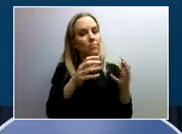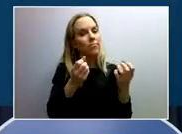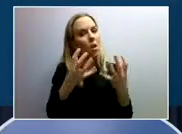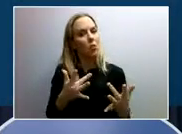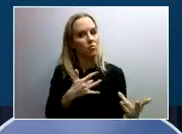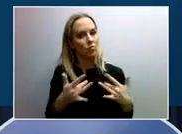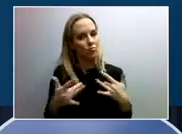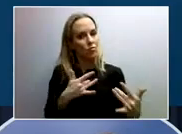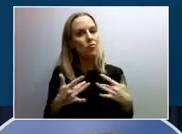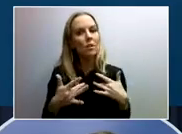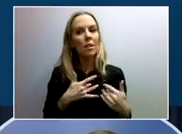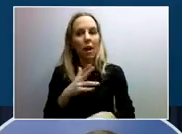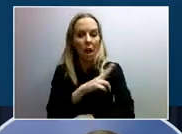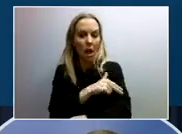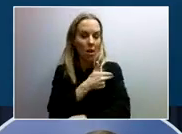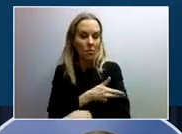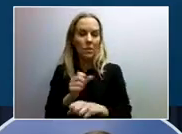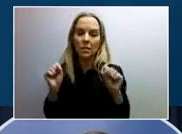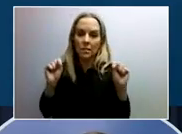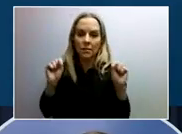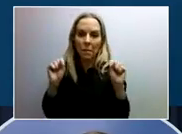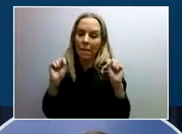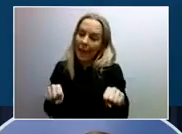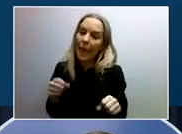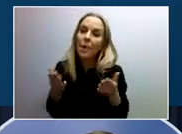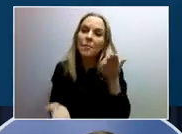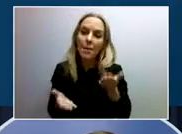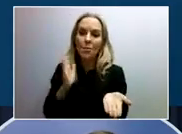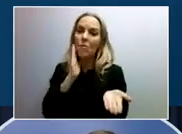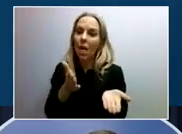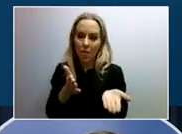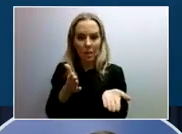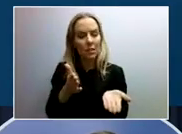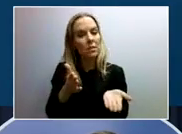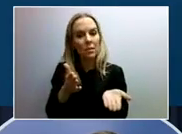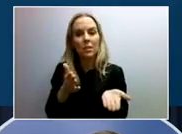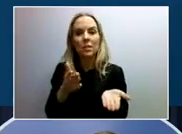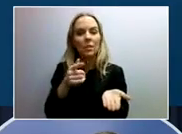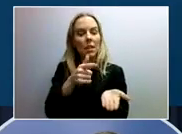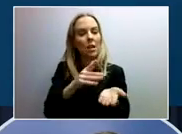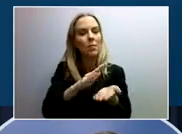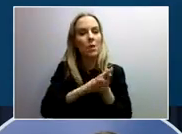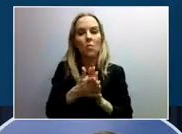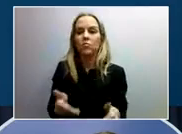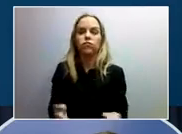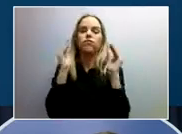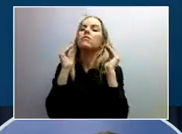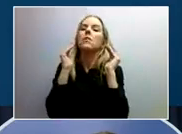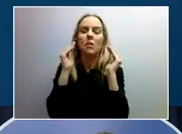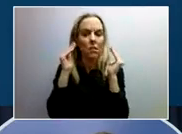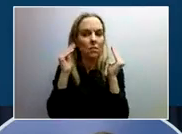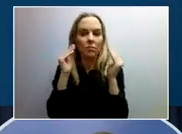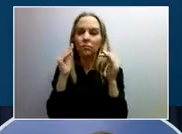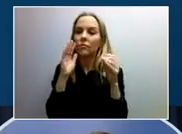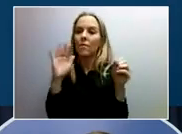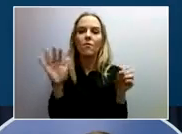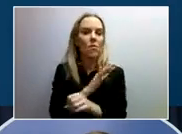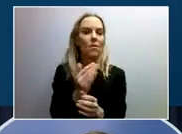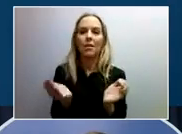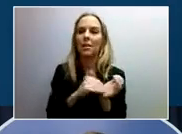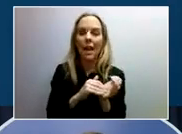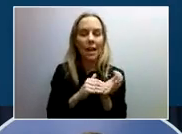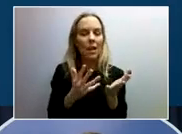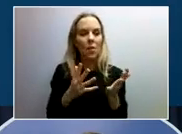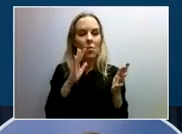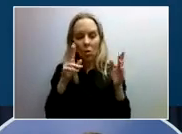hospitals can and maybe will be overrun again. We are looking at plans on how to augment them, and we'll certainly